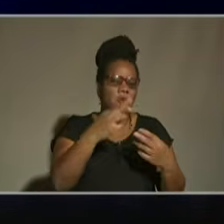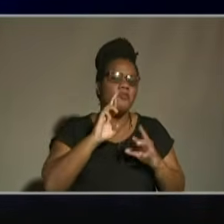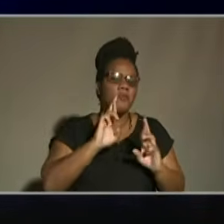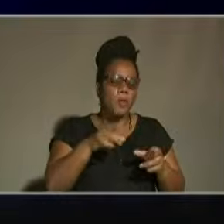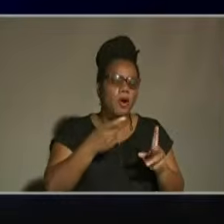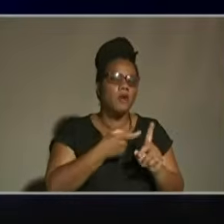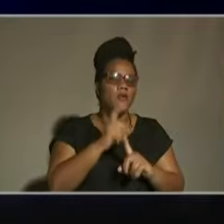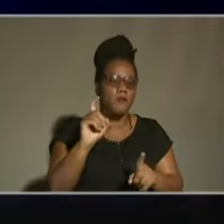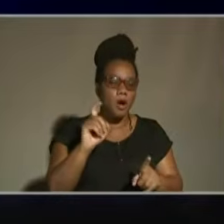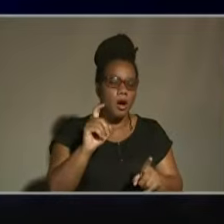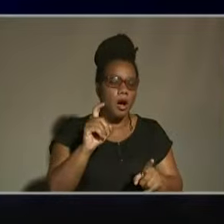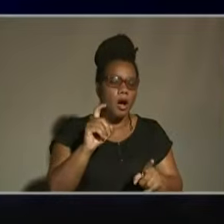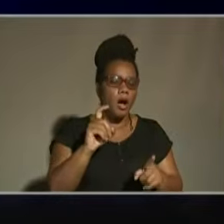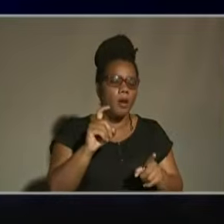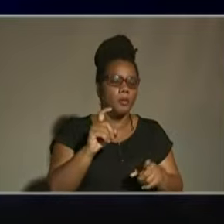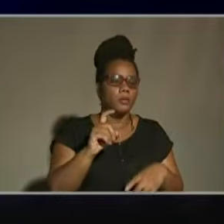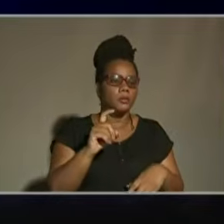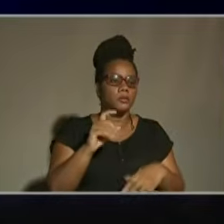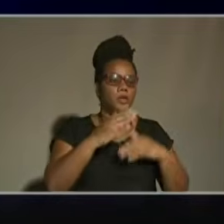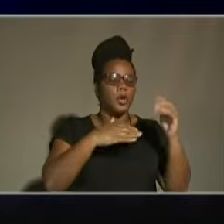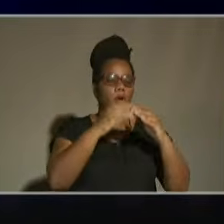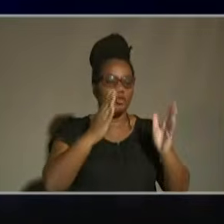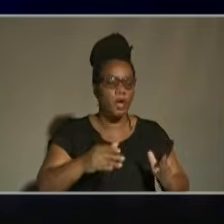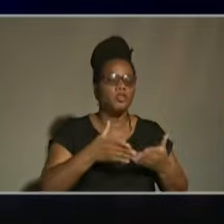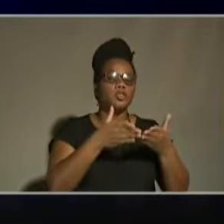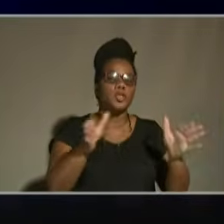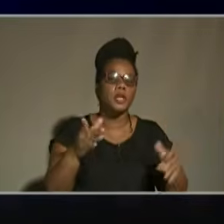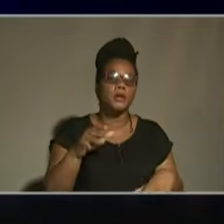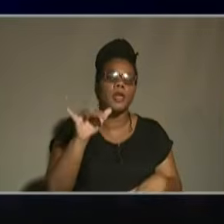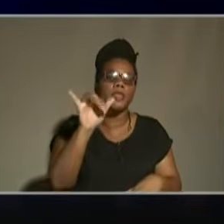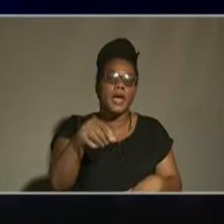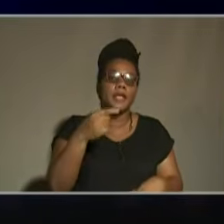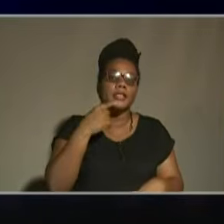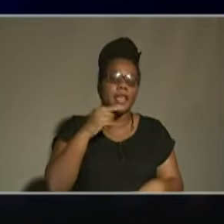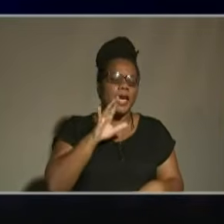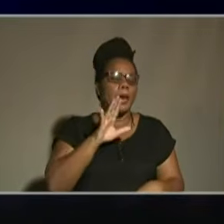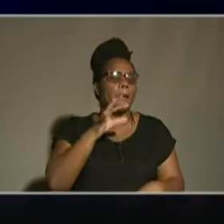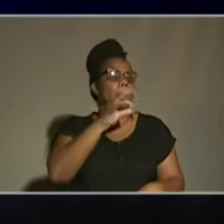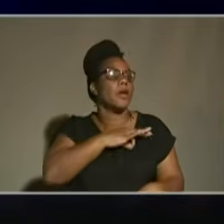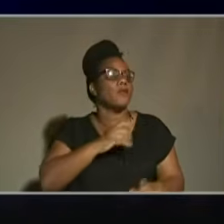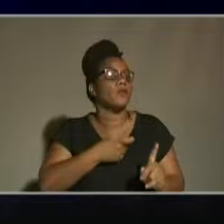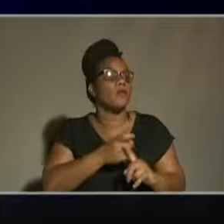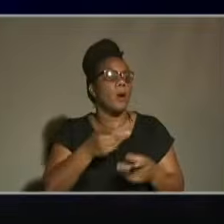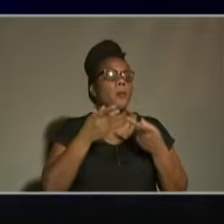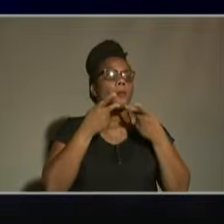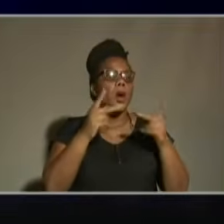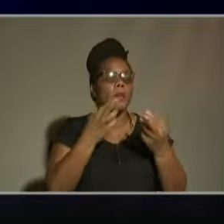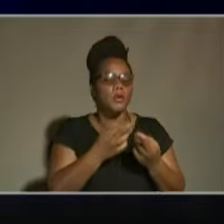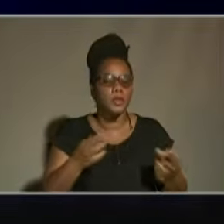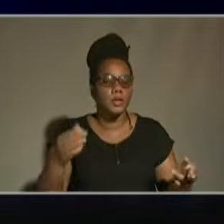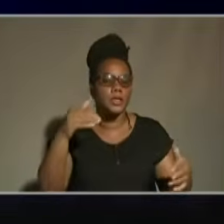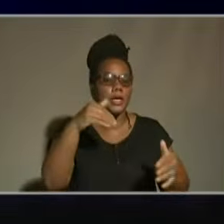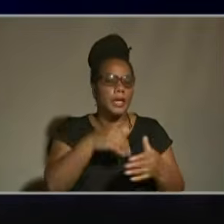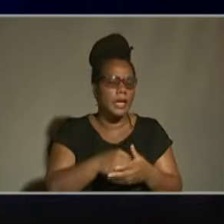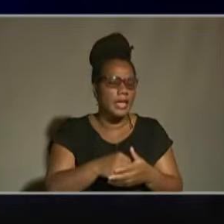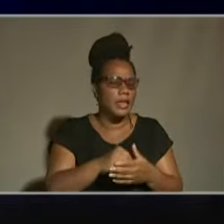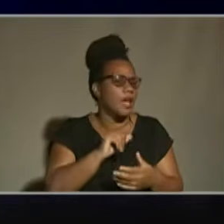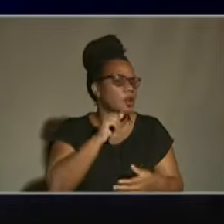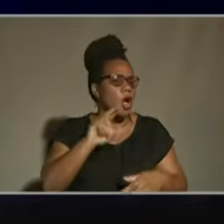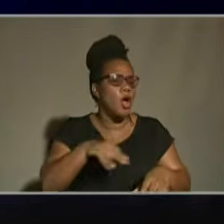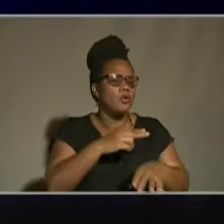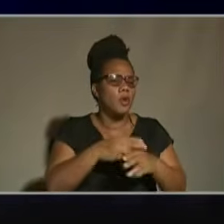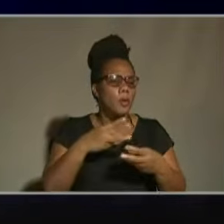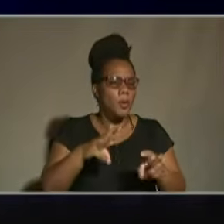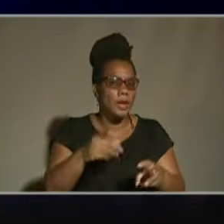General previously, which found that they benefited from public resources in an irregular way. They termed it